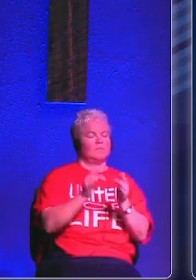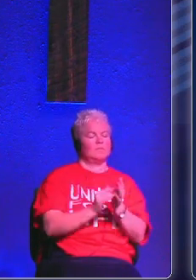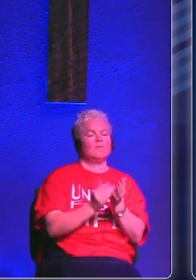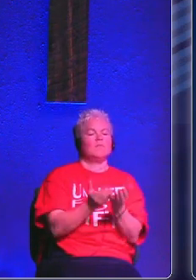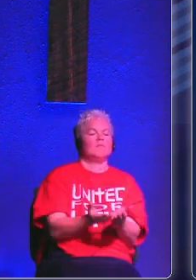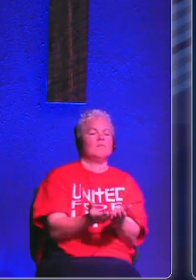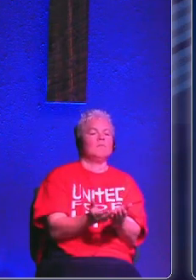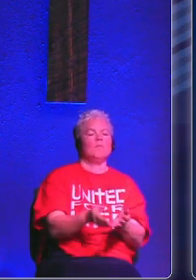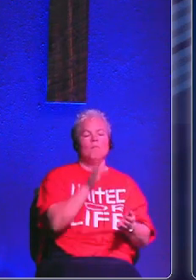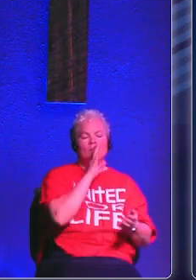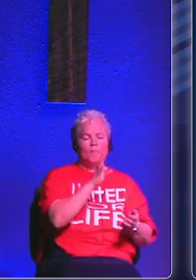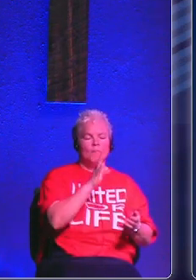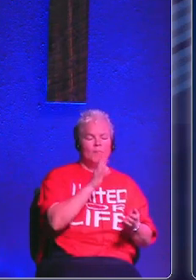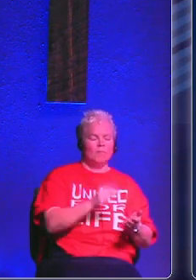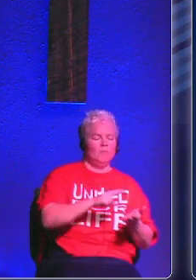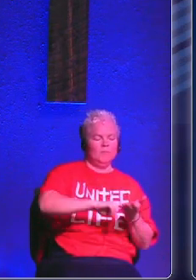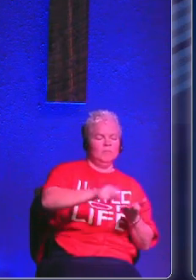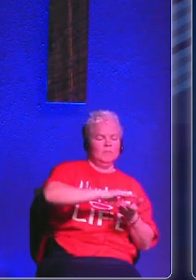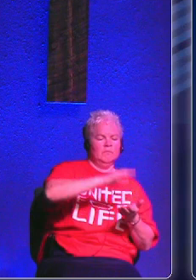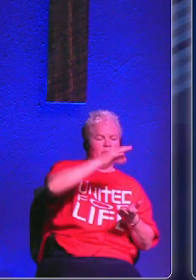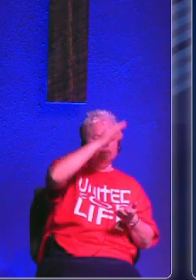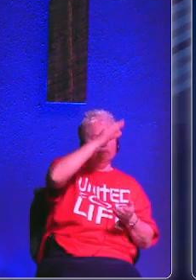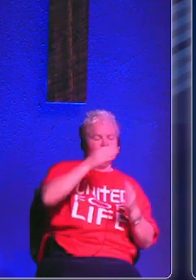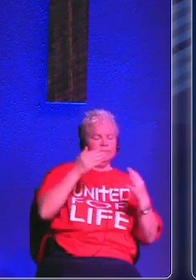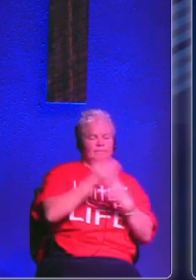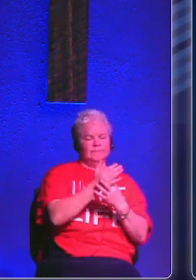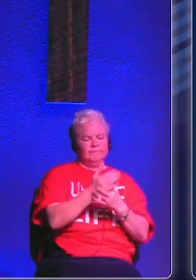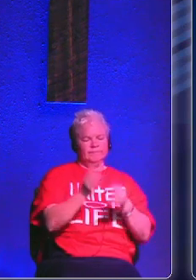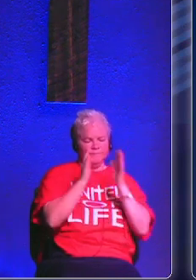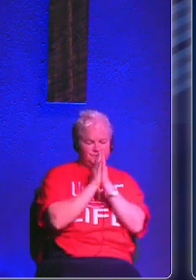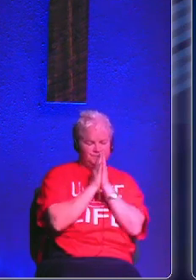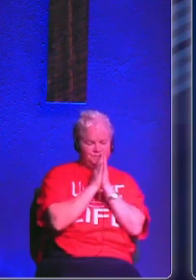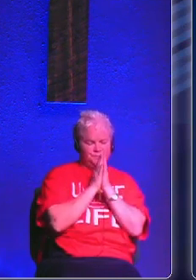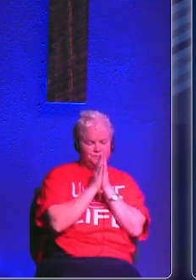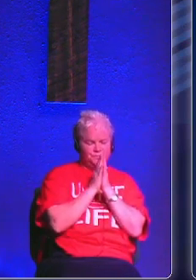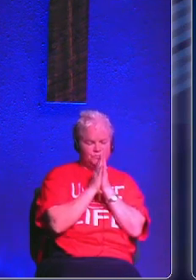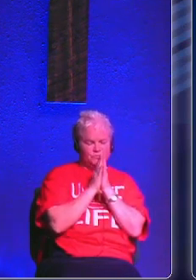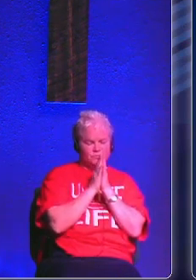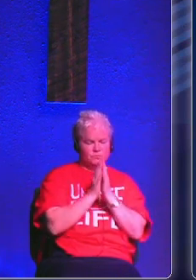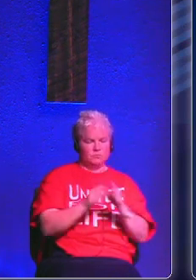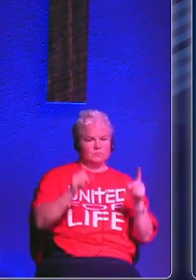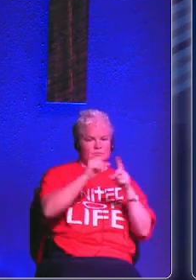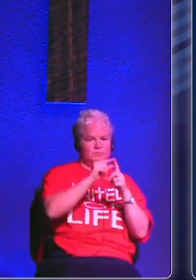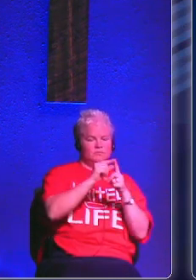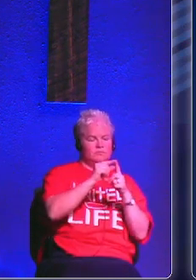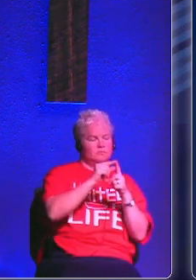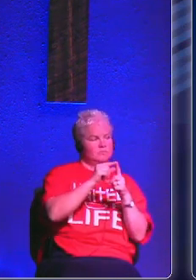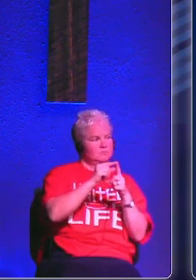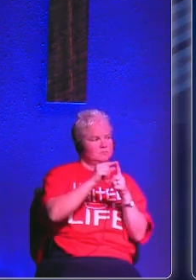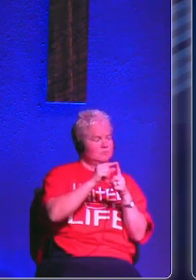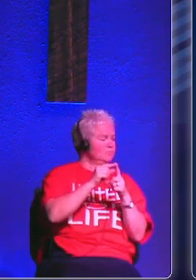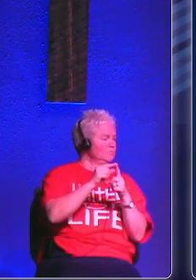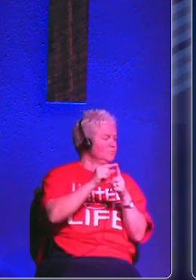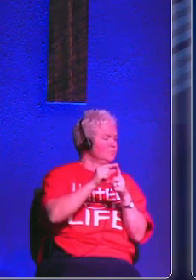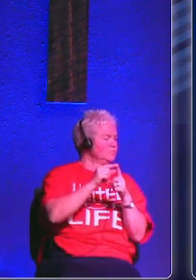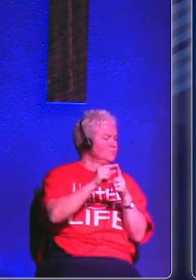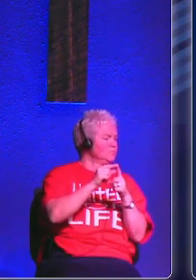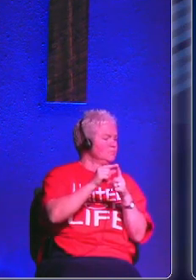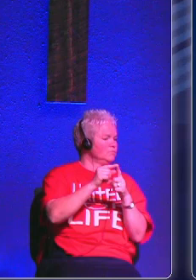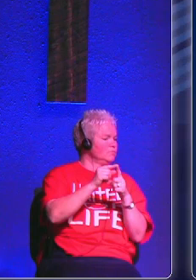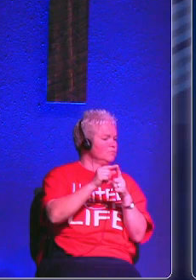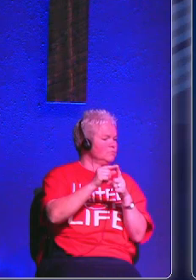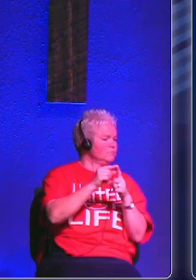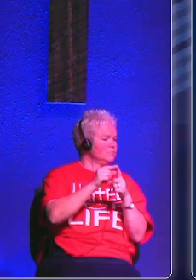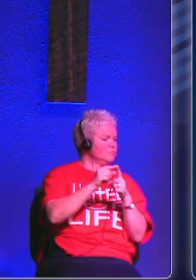us, right? The Holy Spirit also speaks to us through prayer and things like that. But it's his word is his